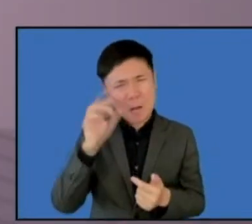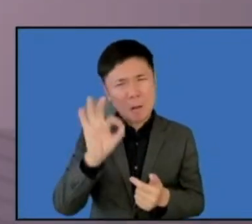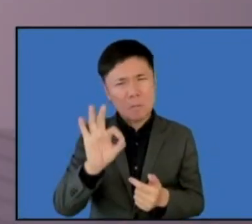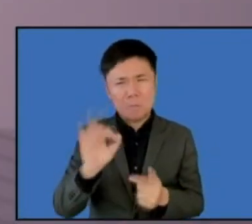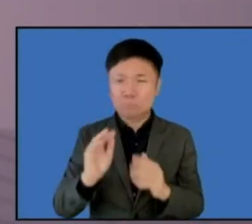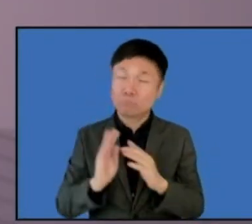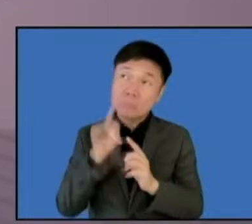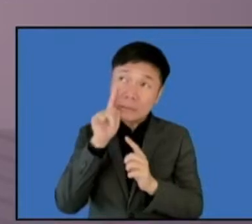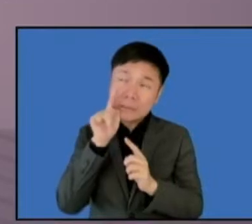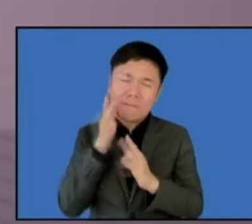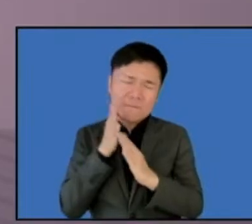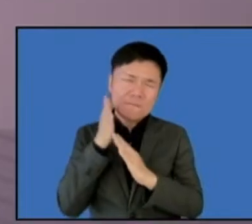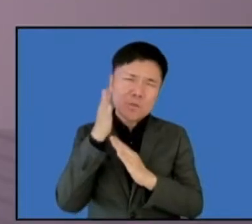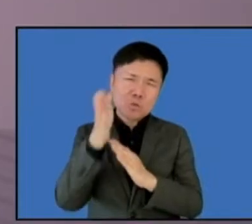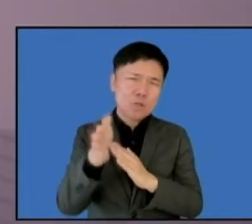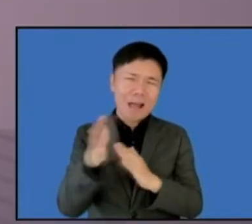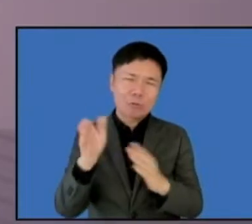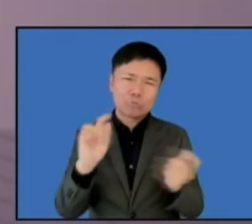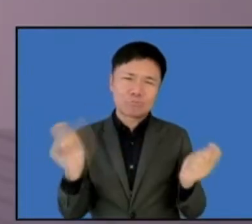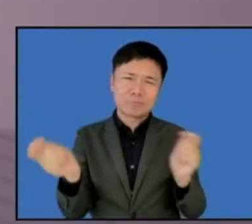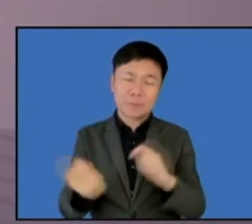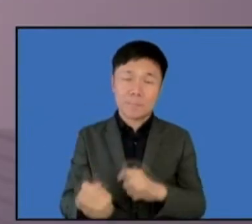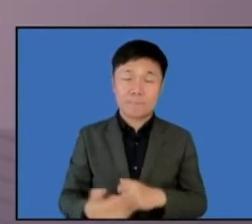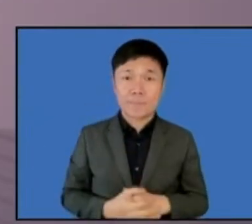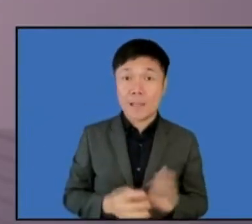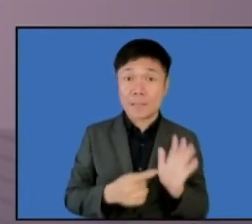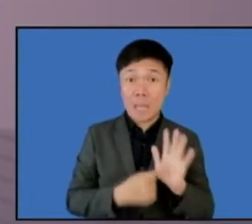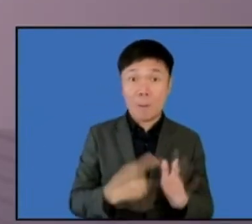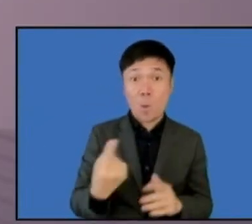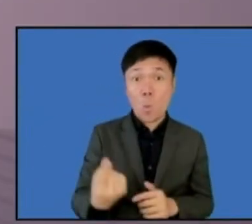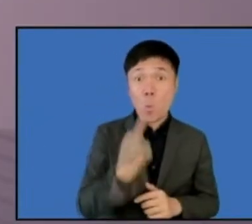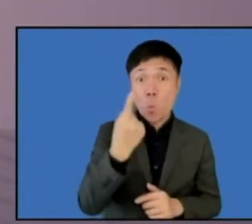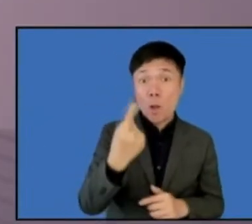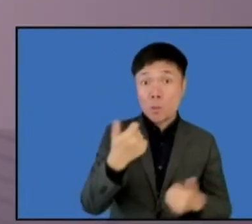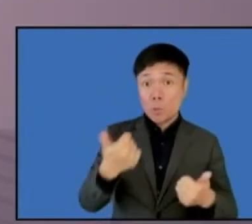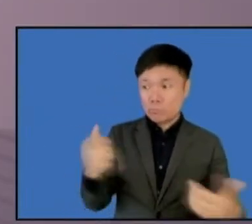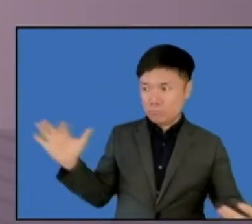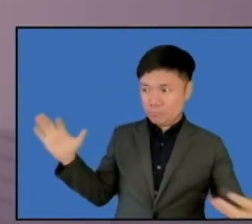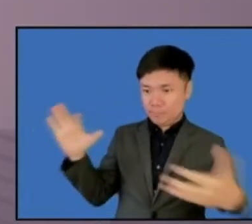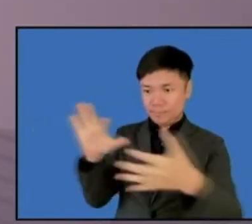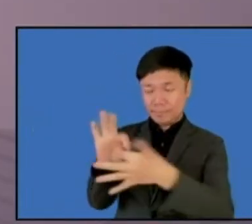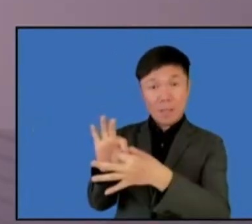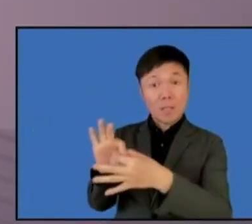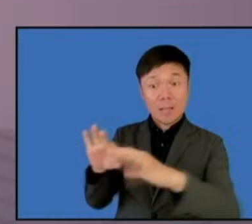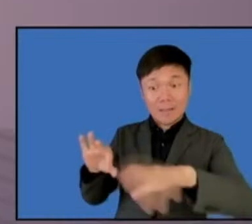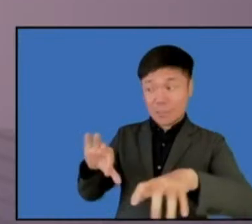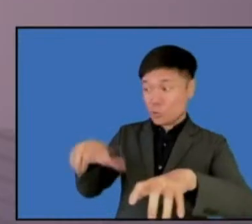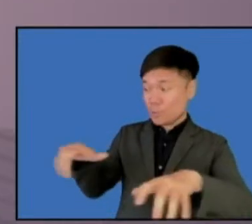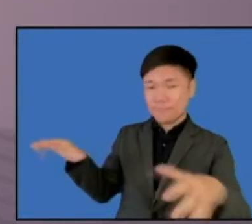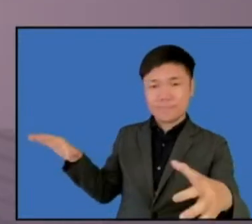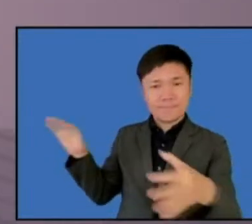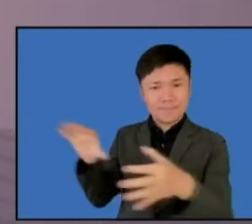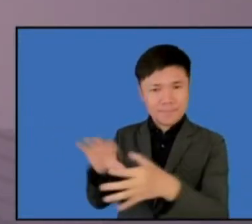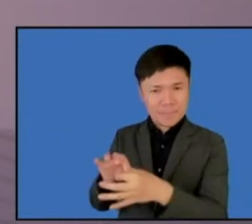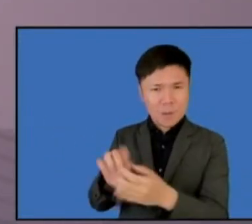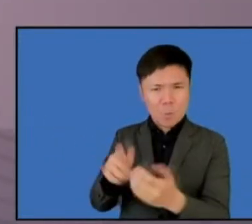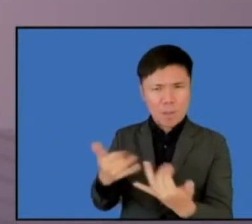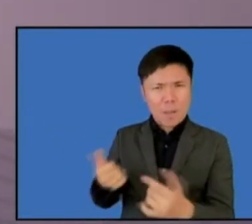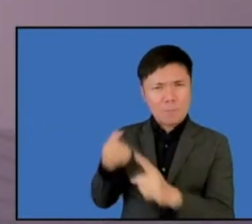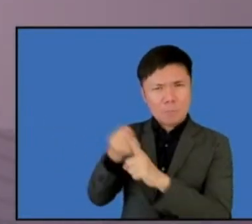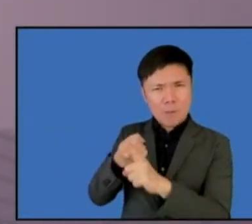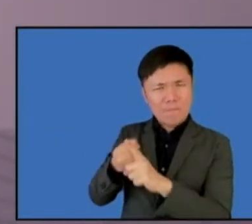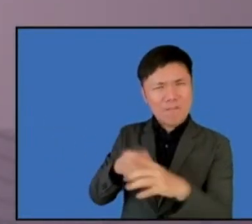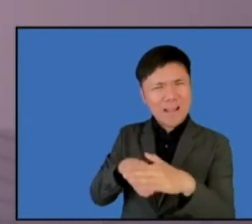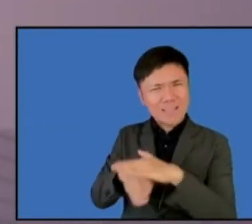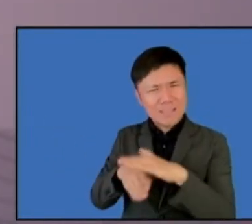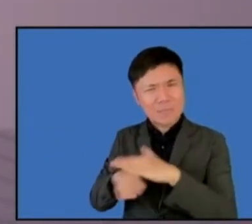for example, one of the good bilateral kind of stakeholder bilateral workings that we have had is on our campaign on data on access to